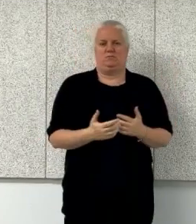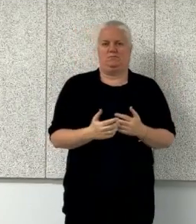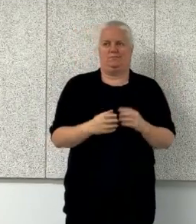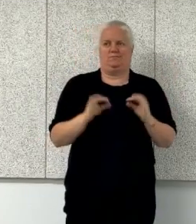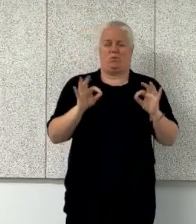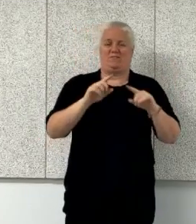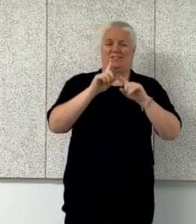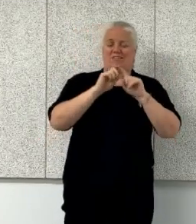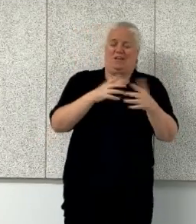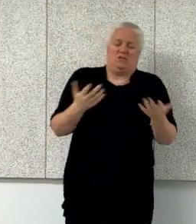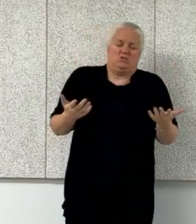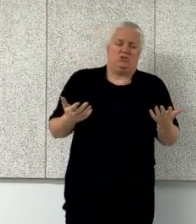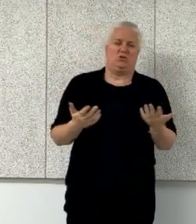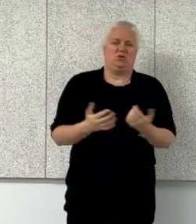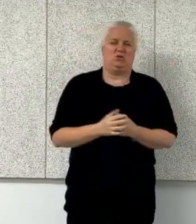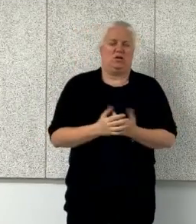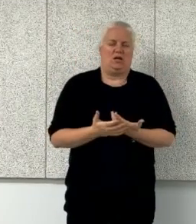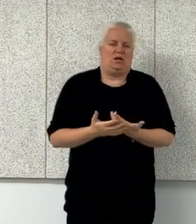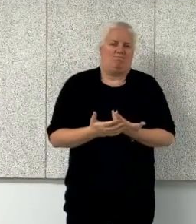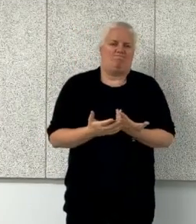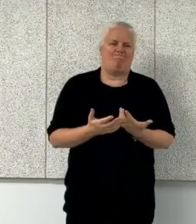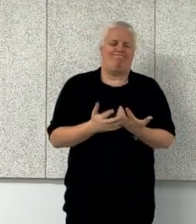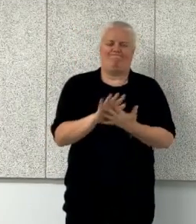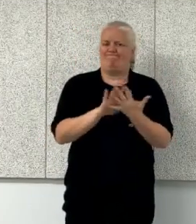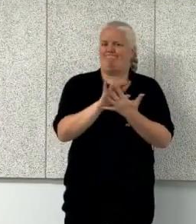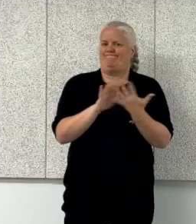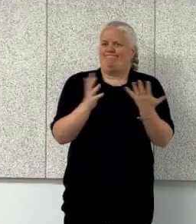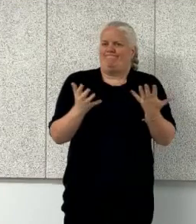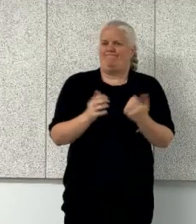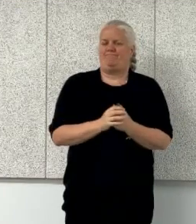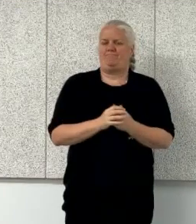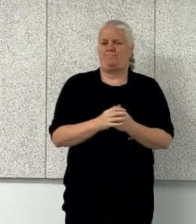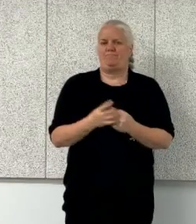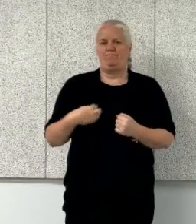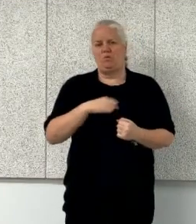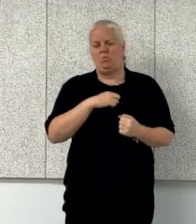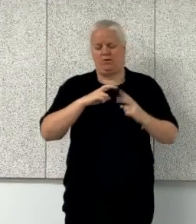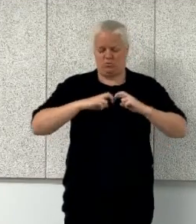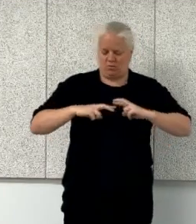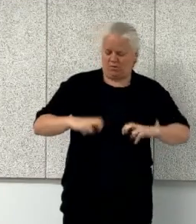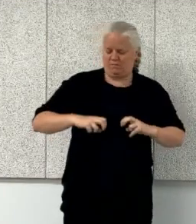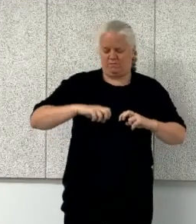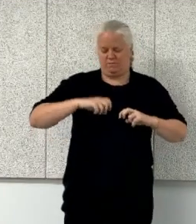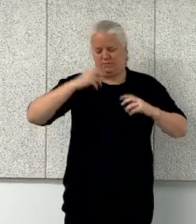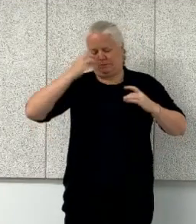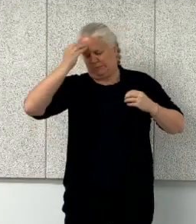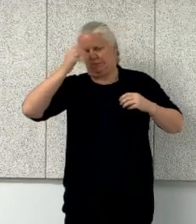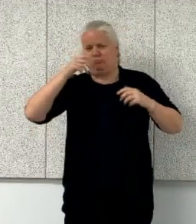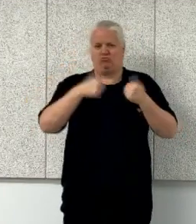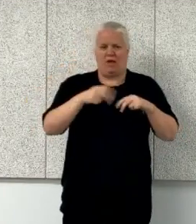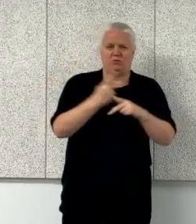becoming, it's a question that we're asking and pondering and trying to figure out.